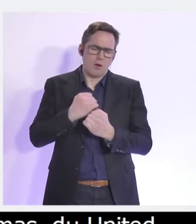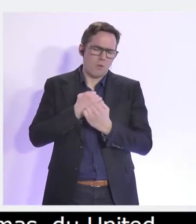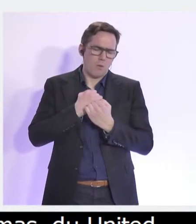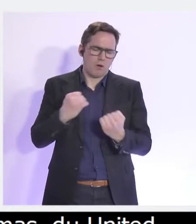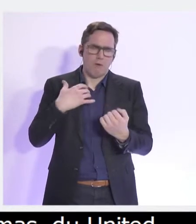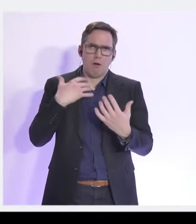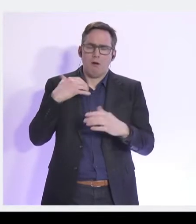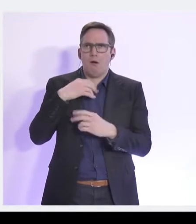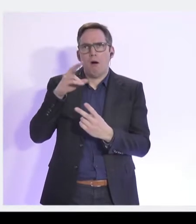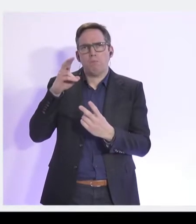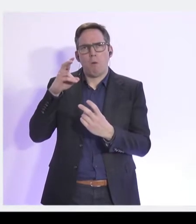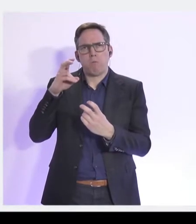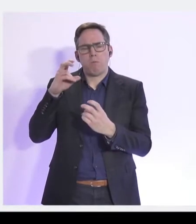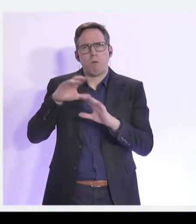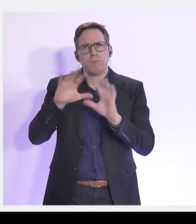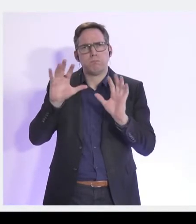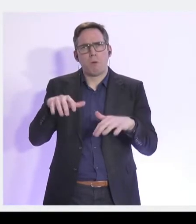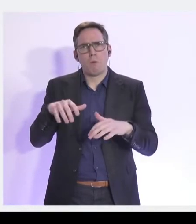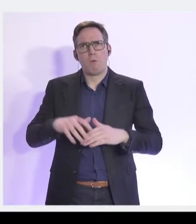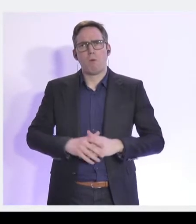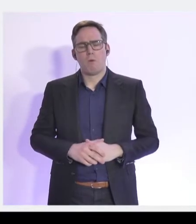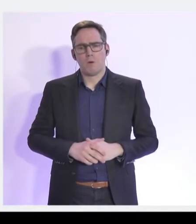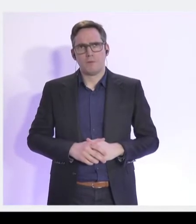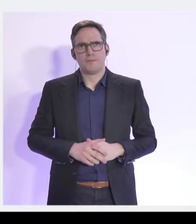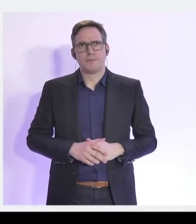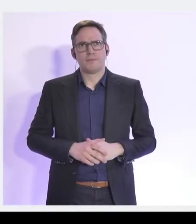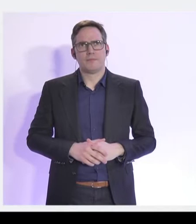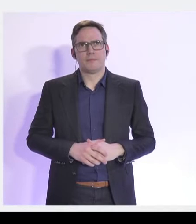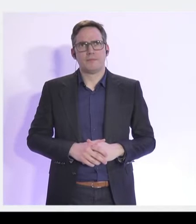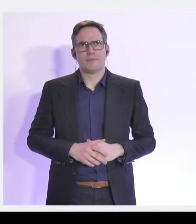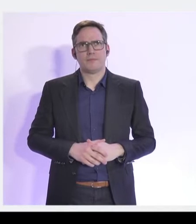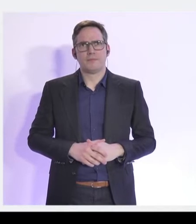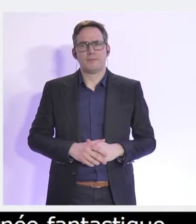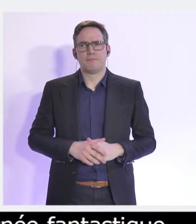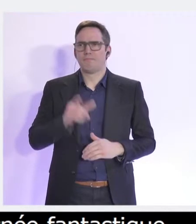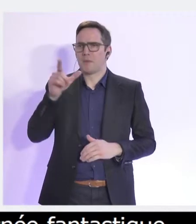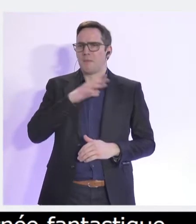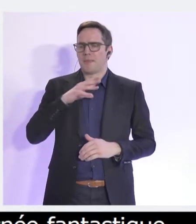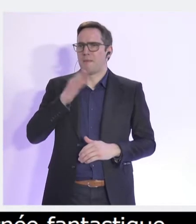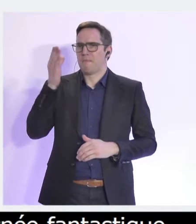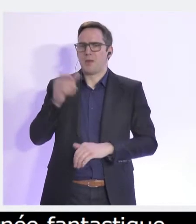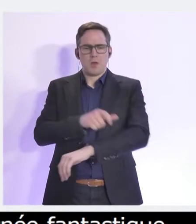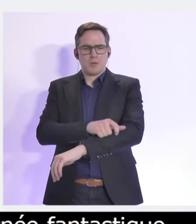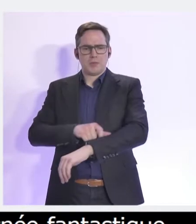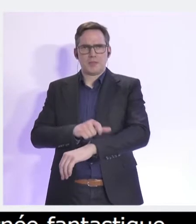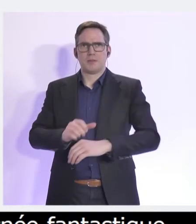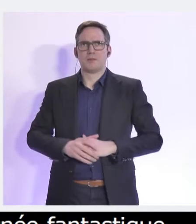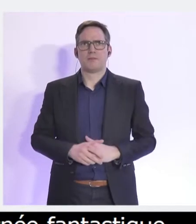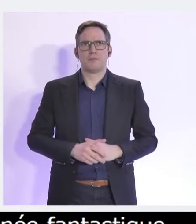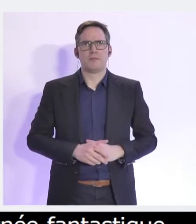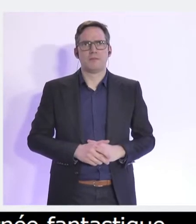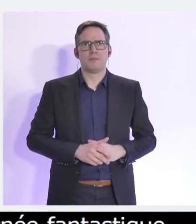J'ai deux questions pour vous, Madame la Ministre, et pour Madame. I have two questions for you, for the Minister and for the Commissioner.